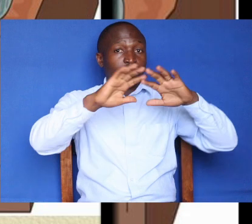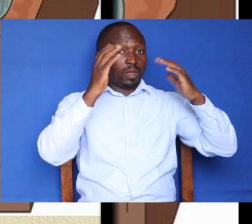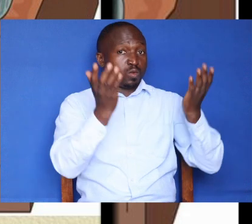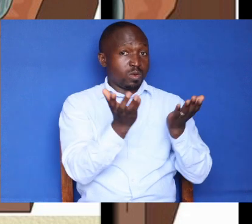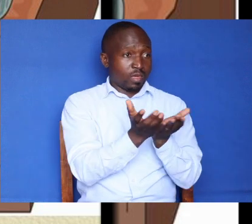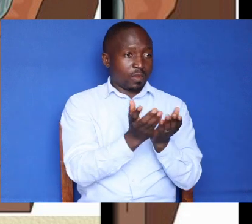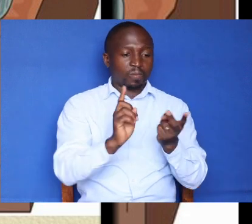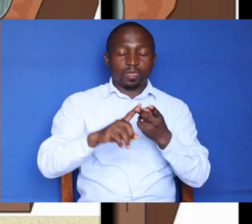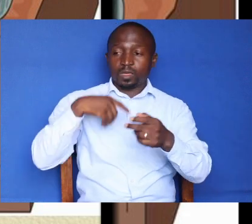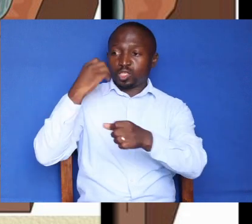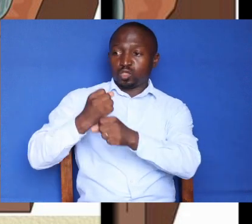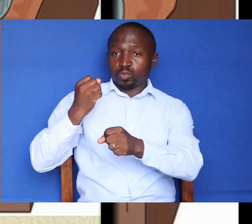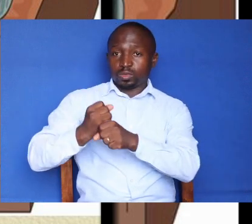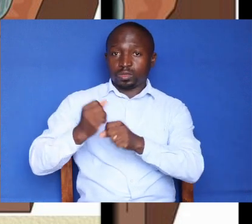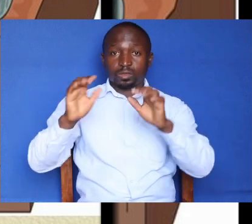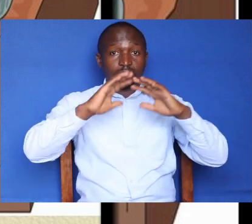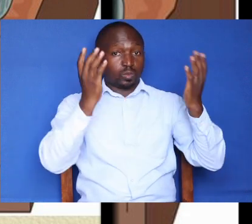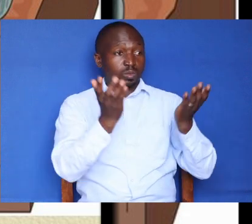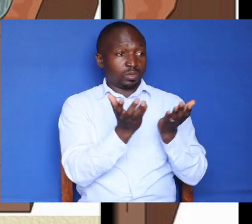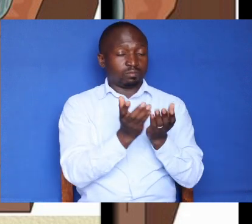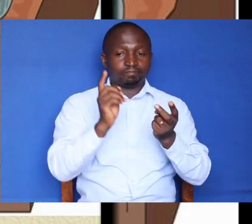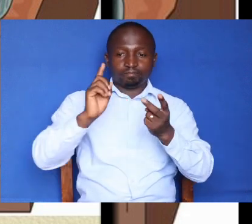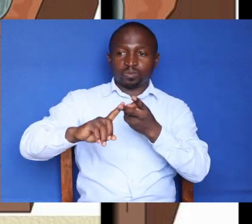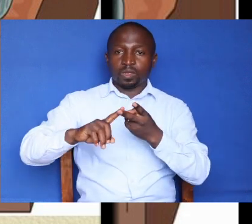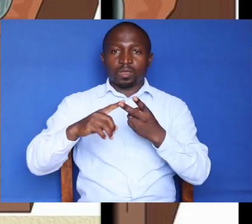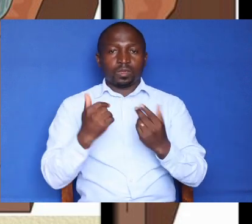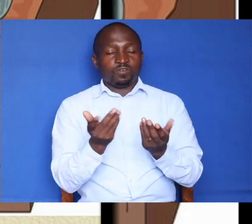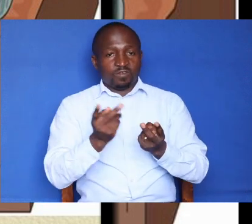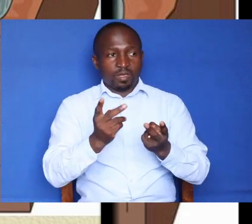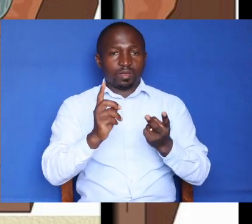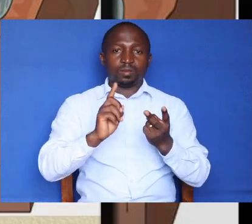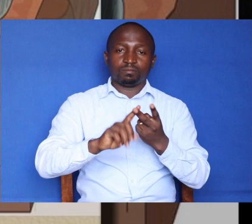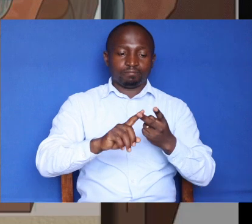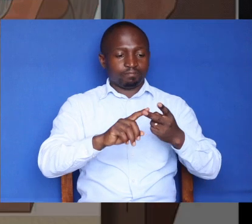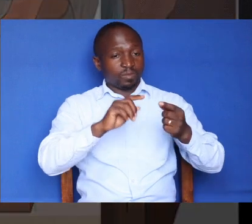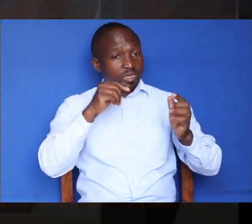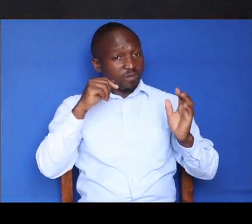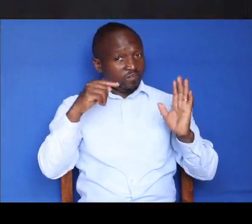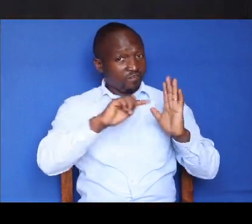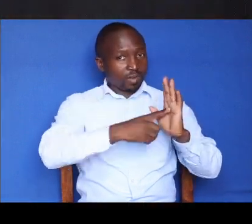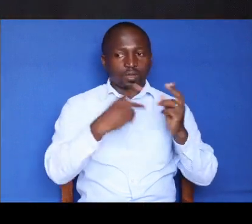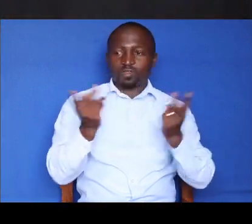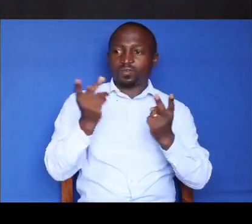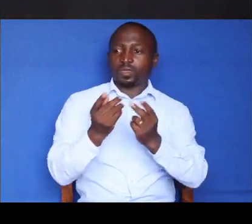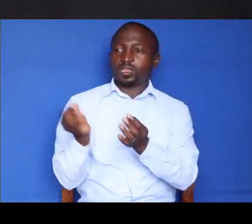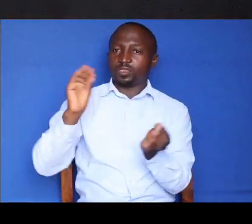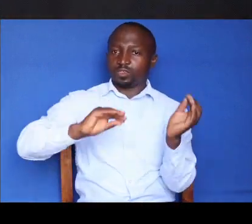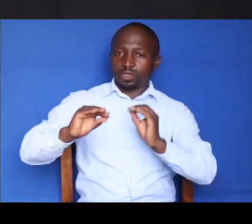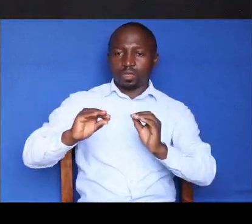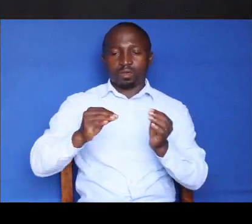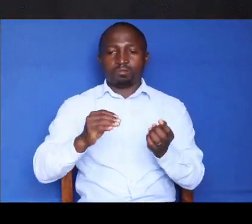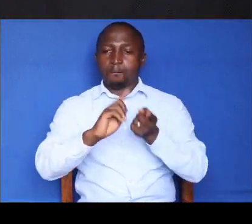tectonic activities. Therefore, tectonic activities recognized and established being one